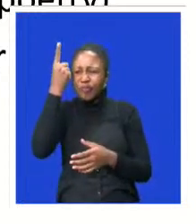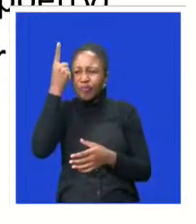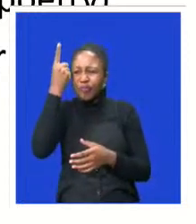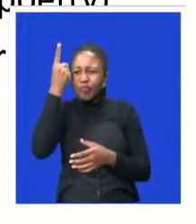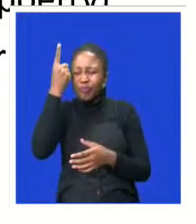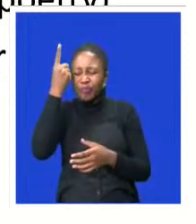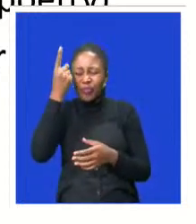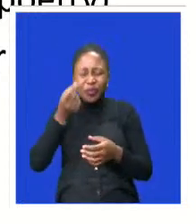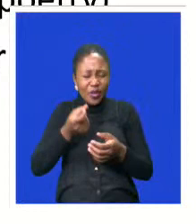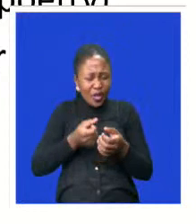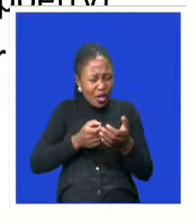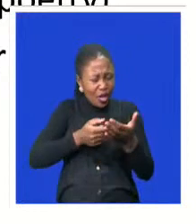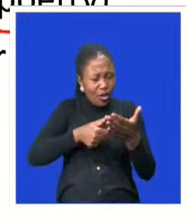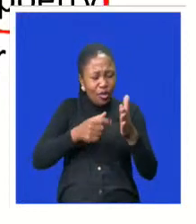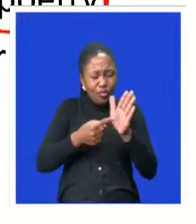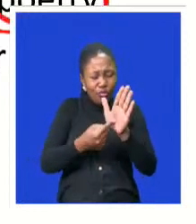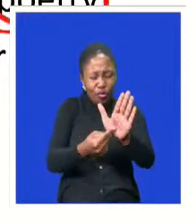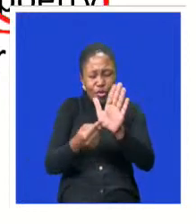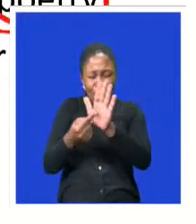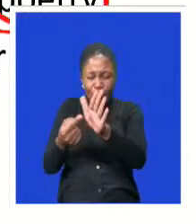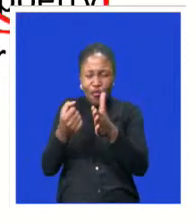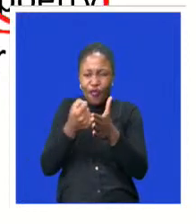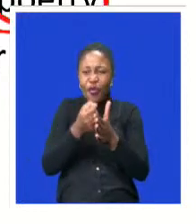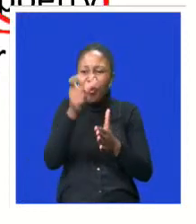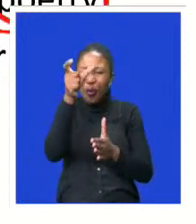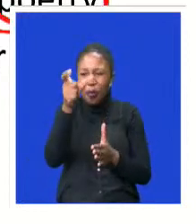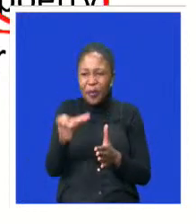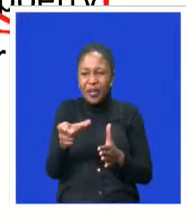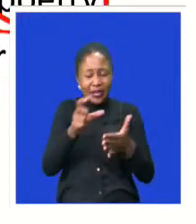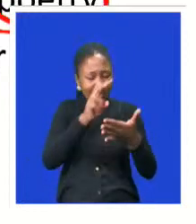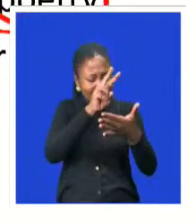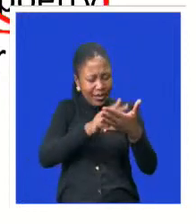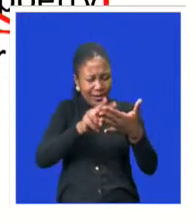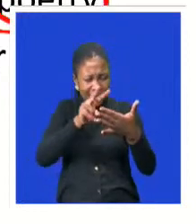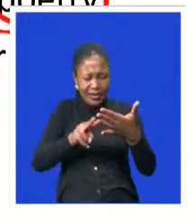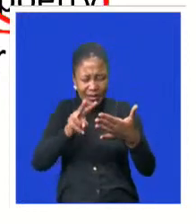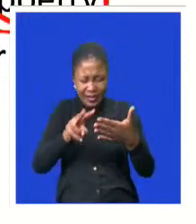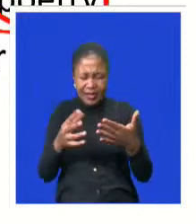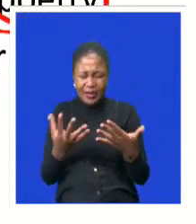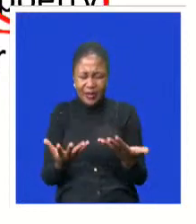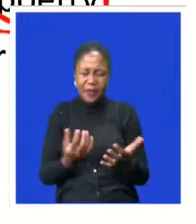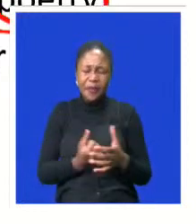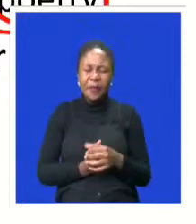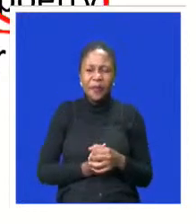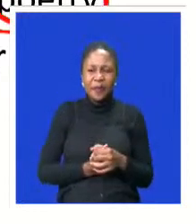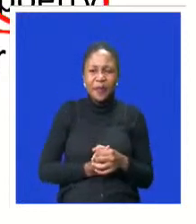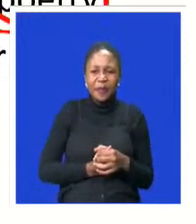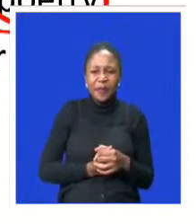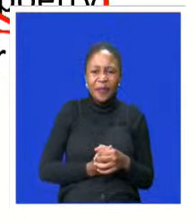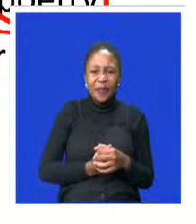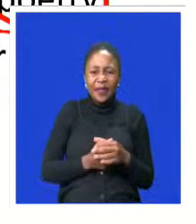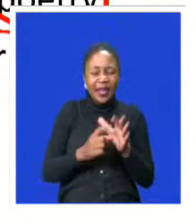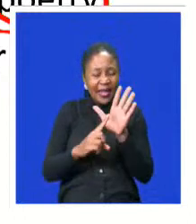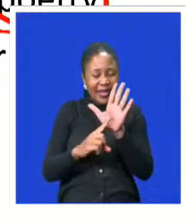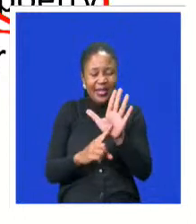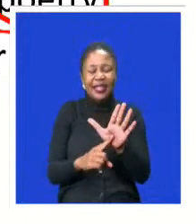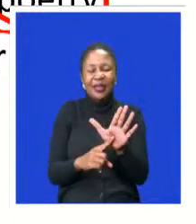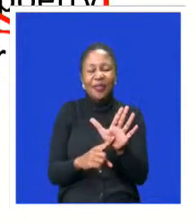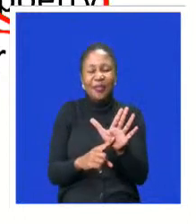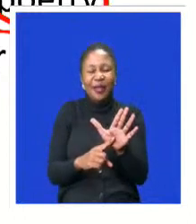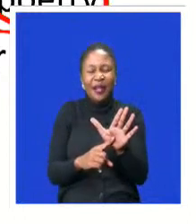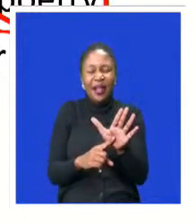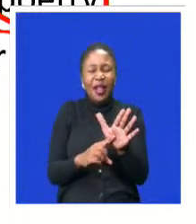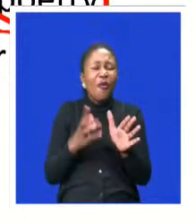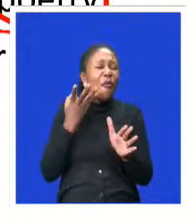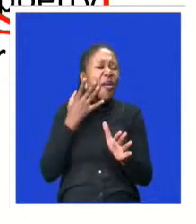notice that in poetry, for example, when someone writes a poem, he is expressing his thoughts about a